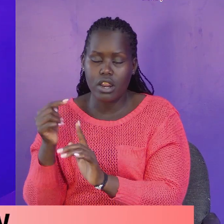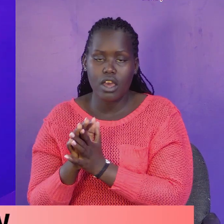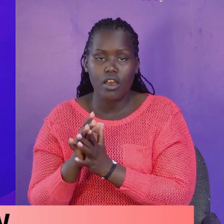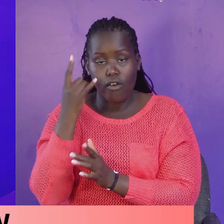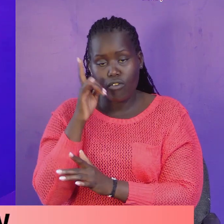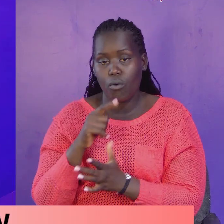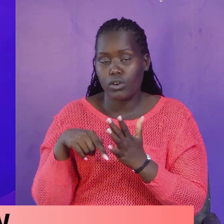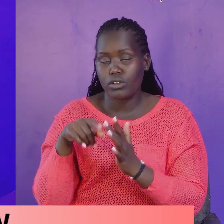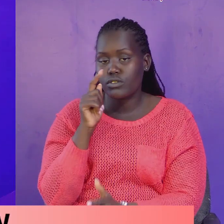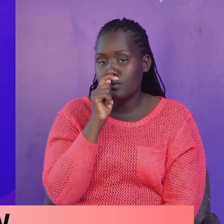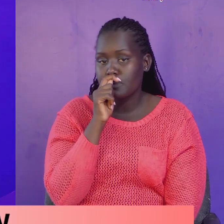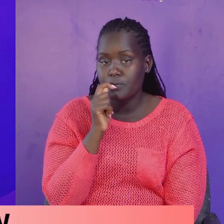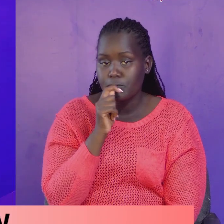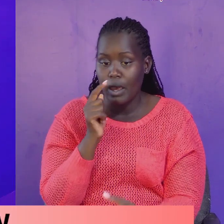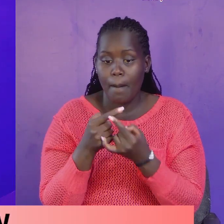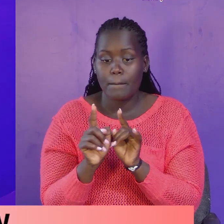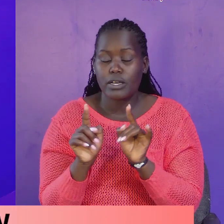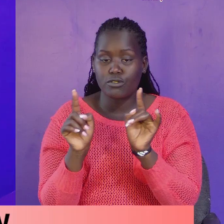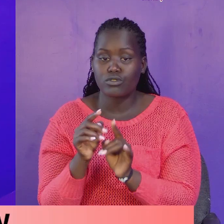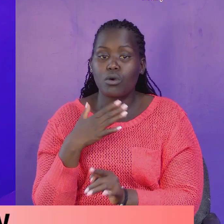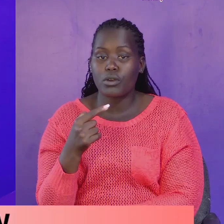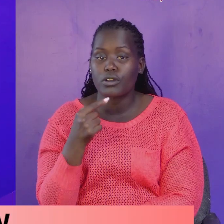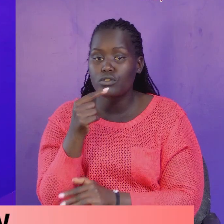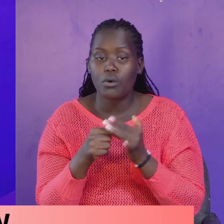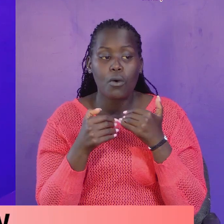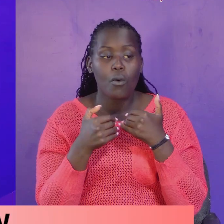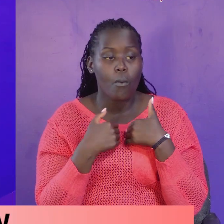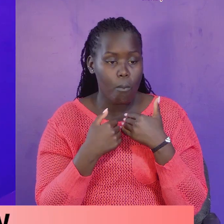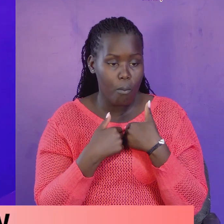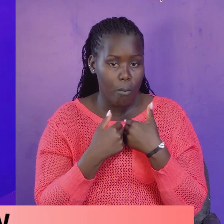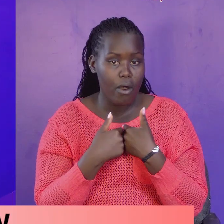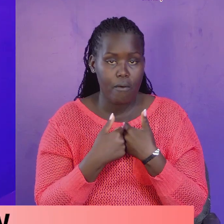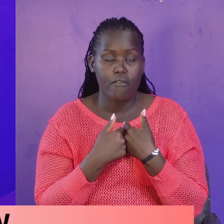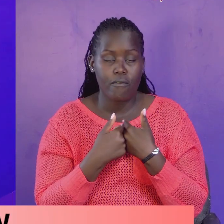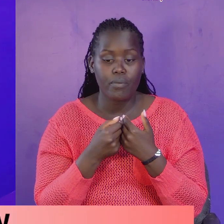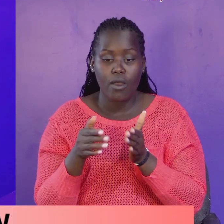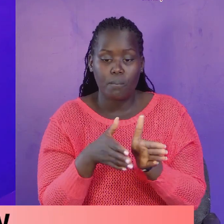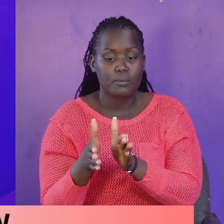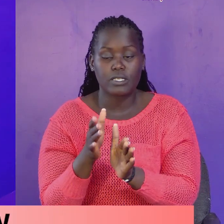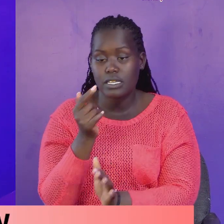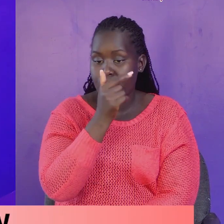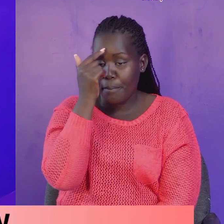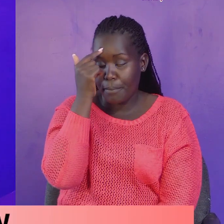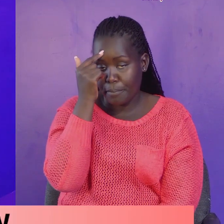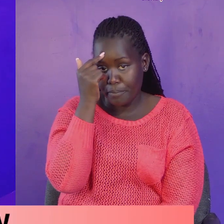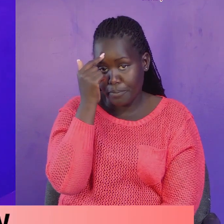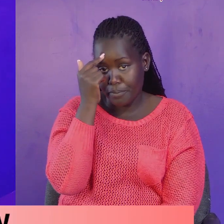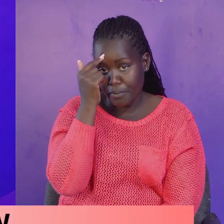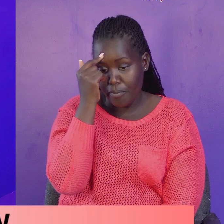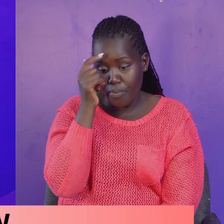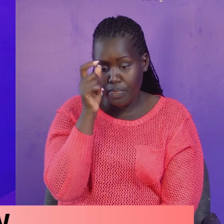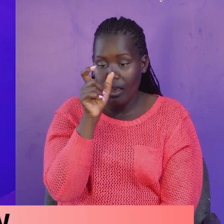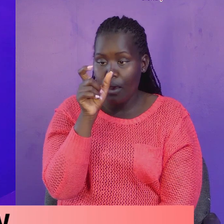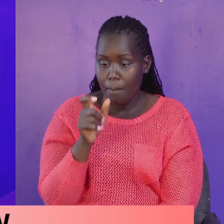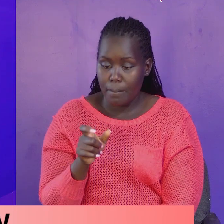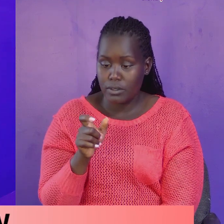But also, I would like to say we still have chances, because the person or the